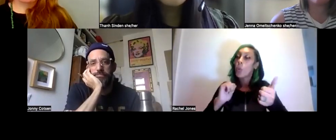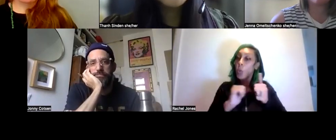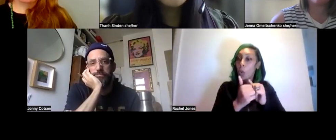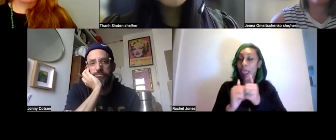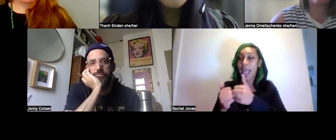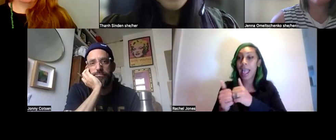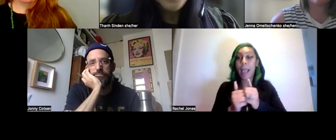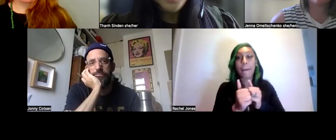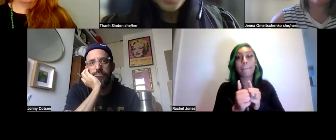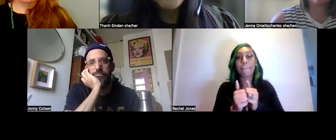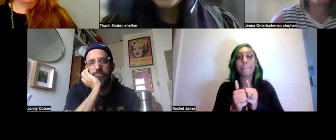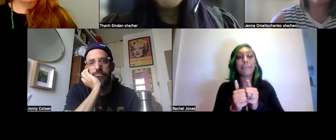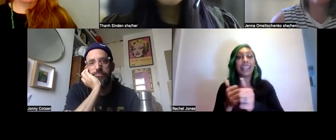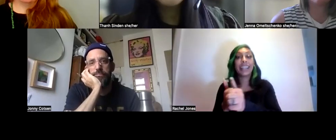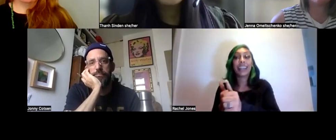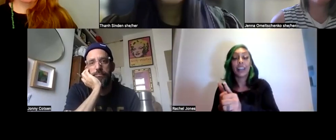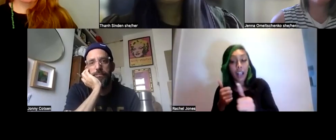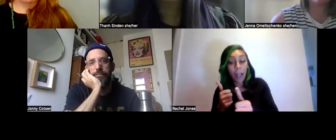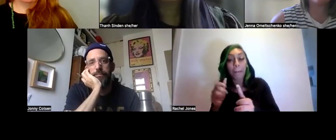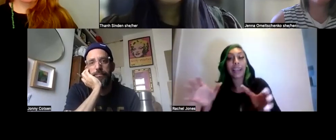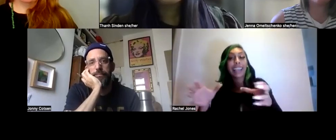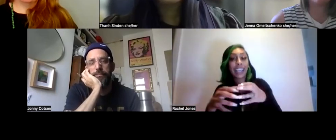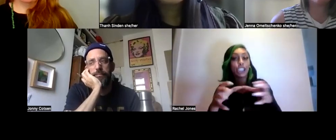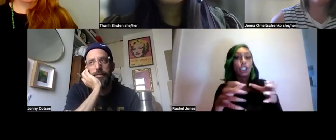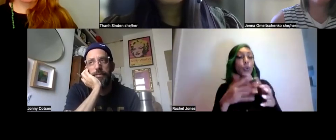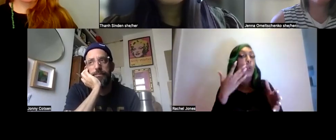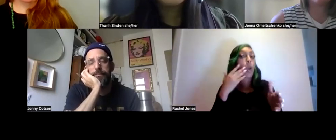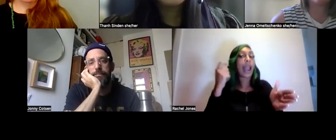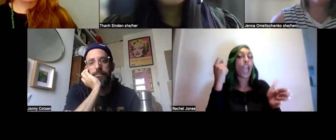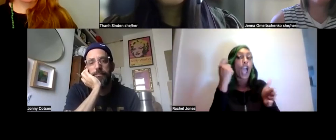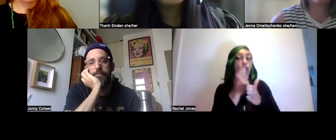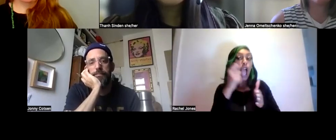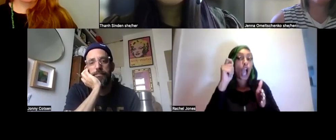and institutions, when commissioning work